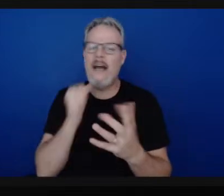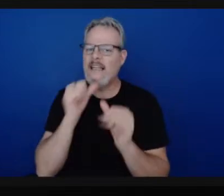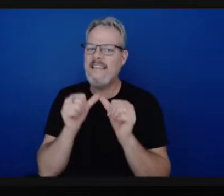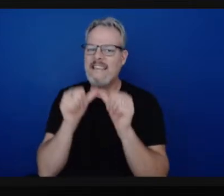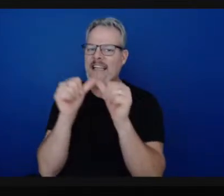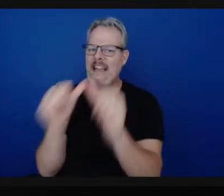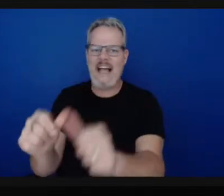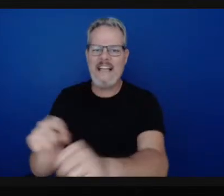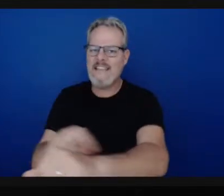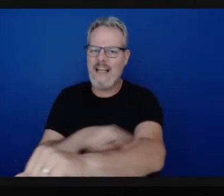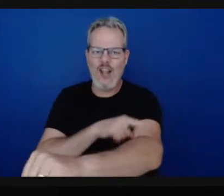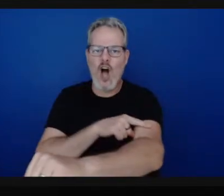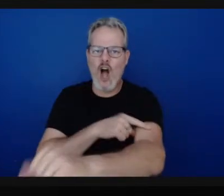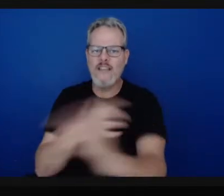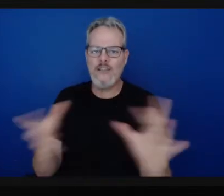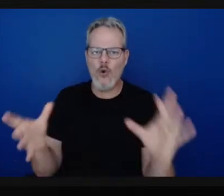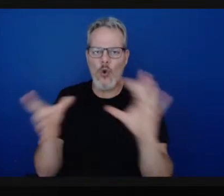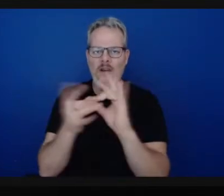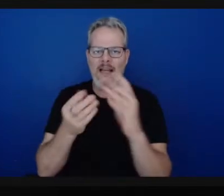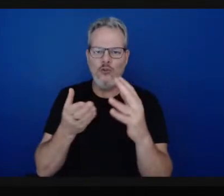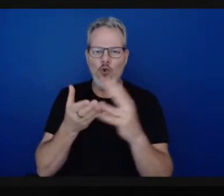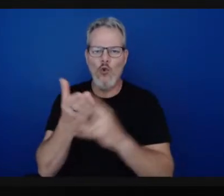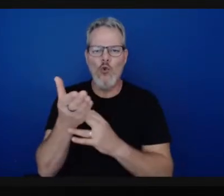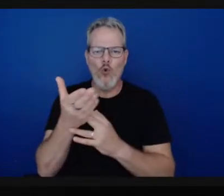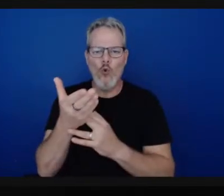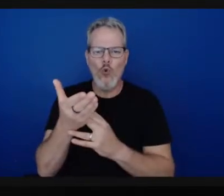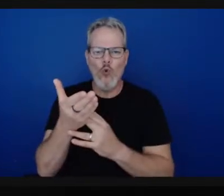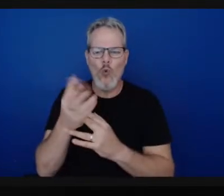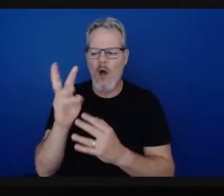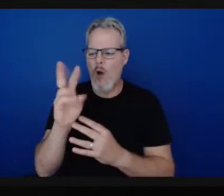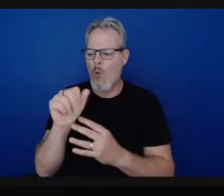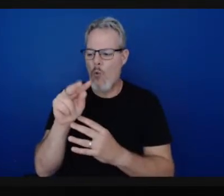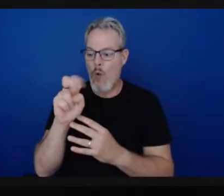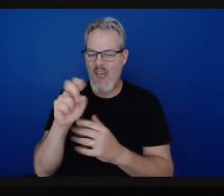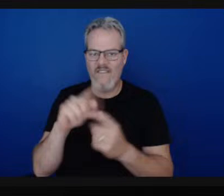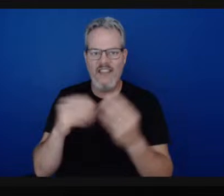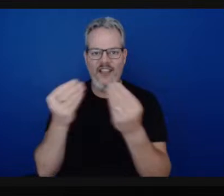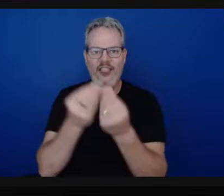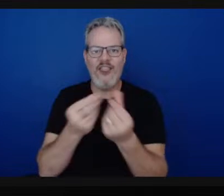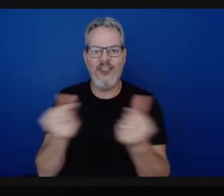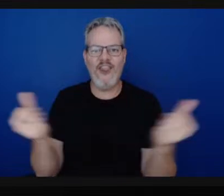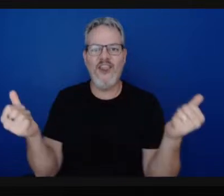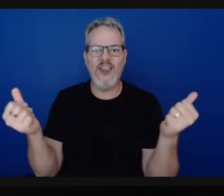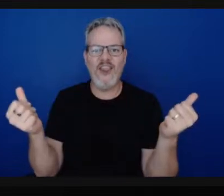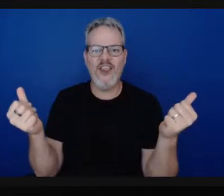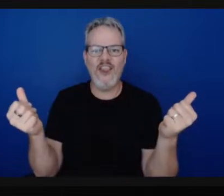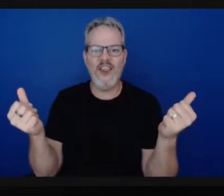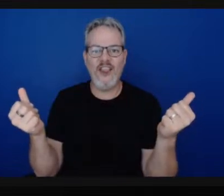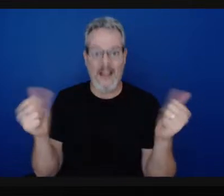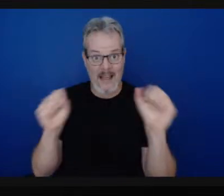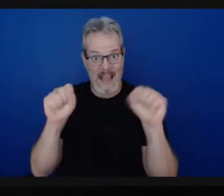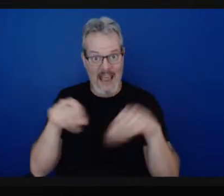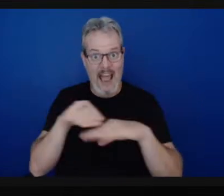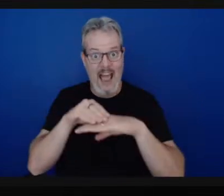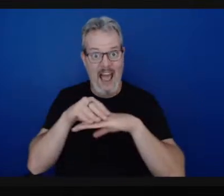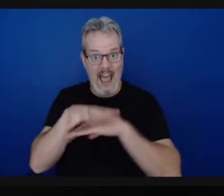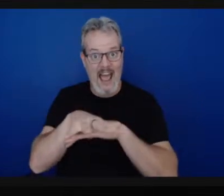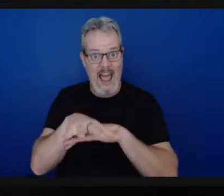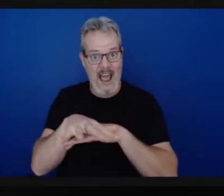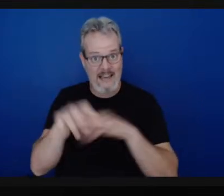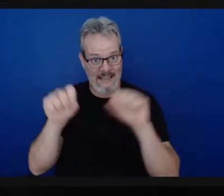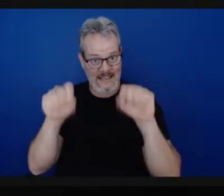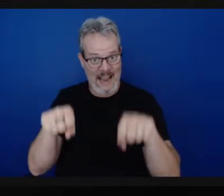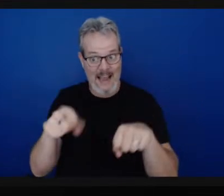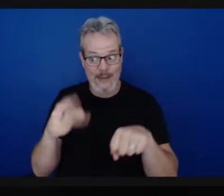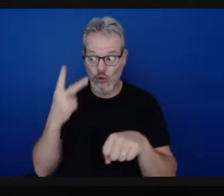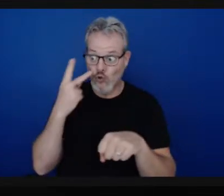through like a front, like a wave, and then it dissipates after that. So it can have an effect. You see it